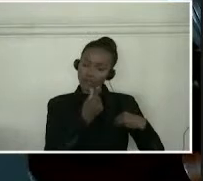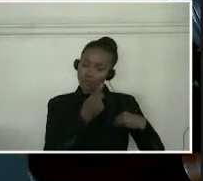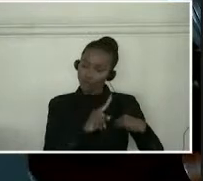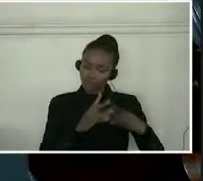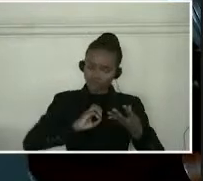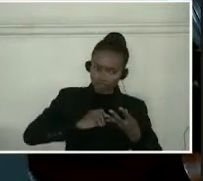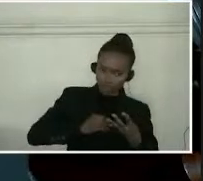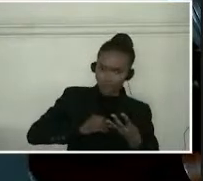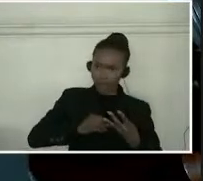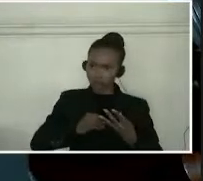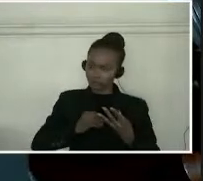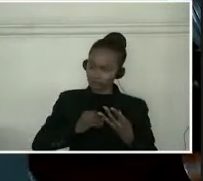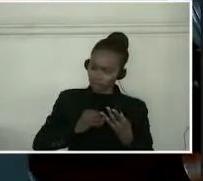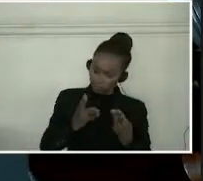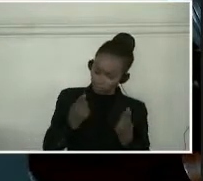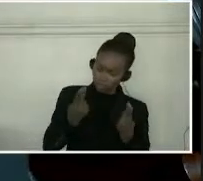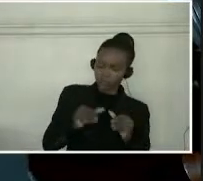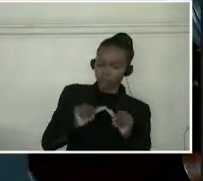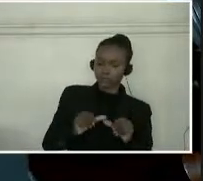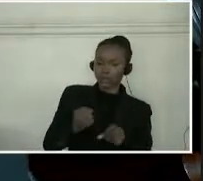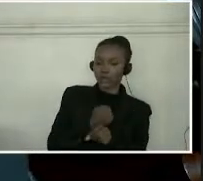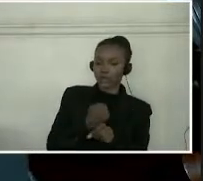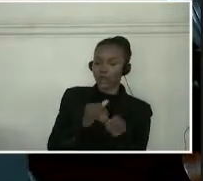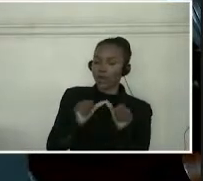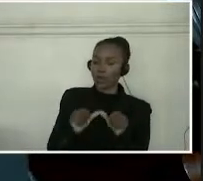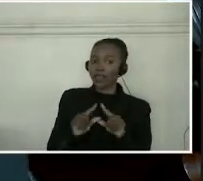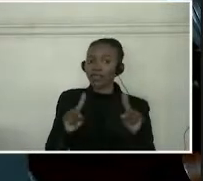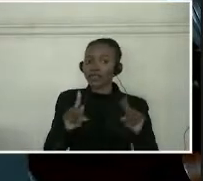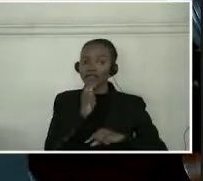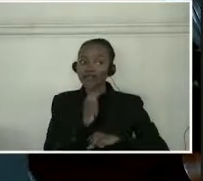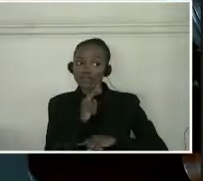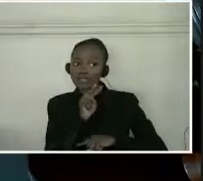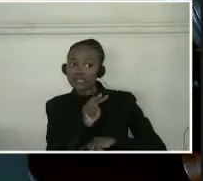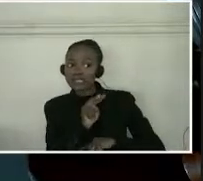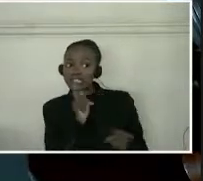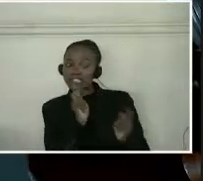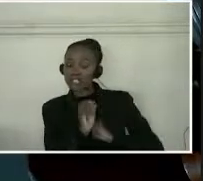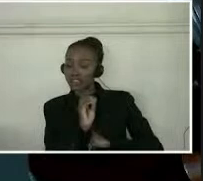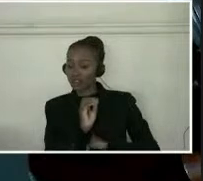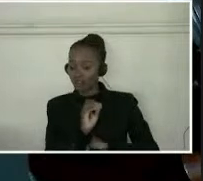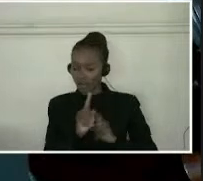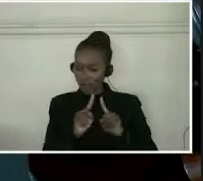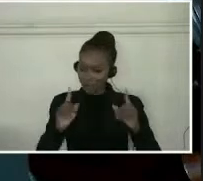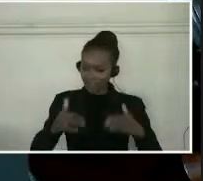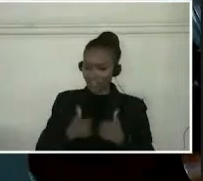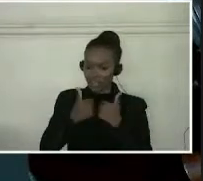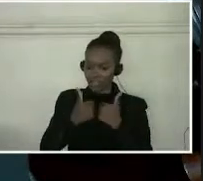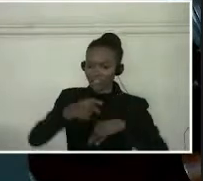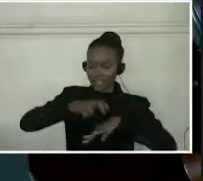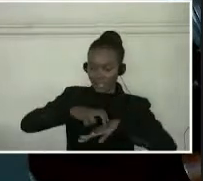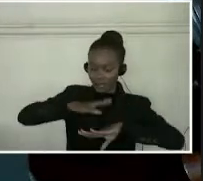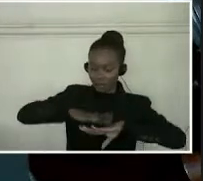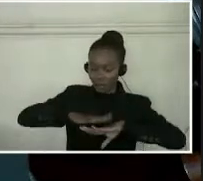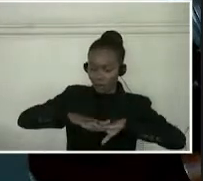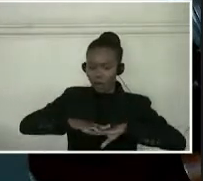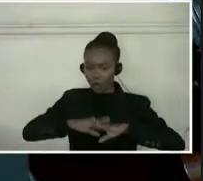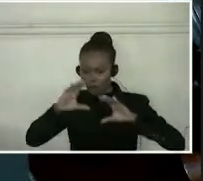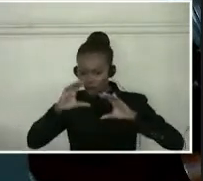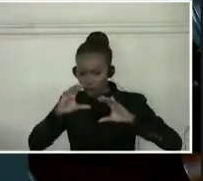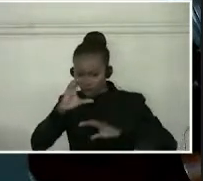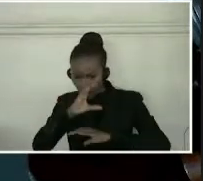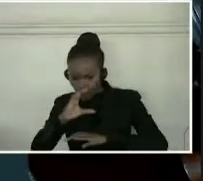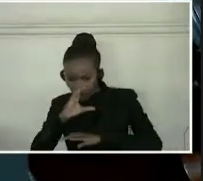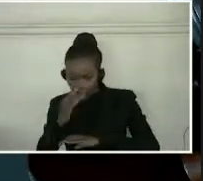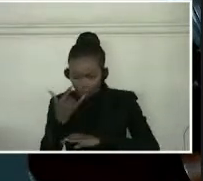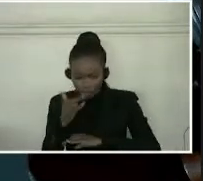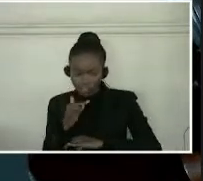feet noticeably there's not been much change and there are several challenges that still need careful attention within this department